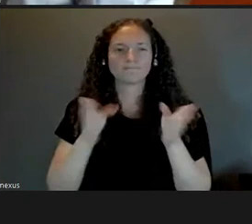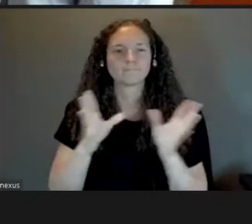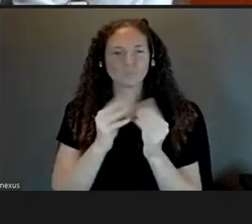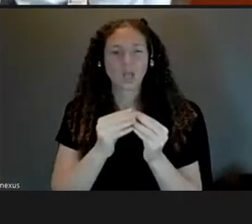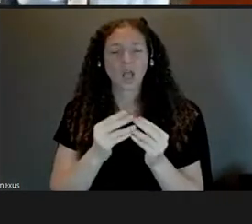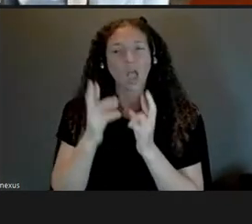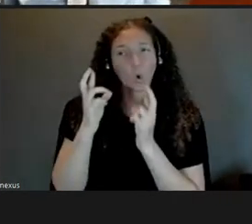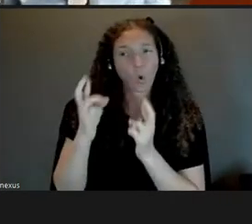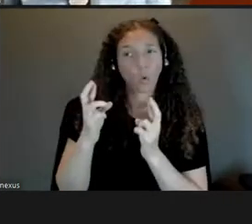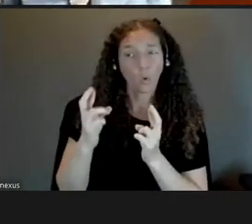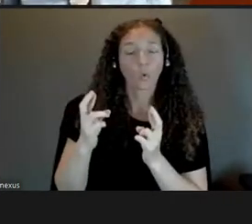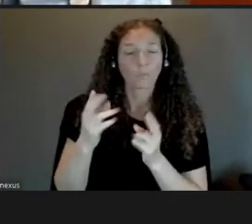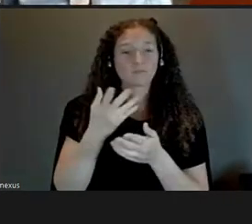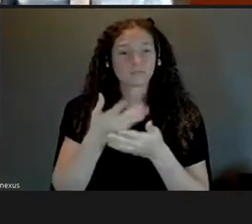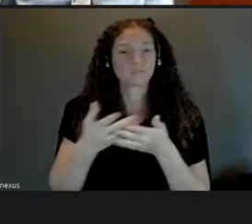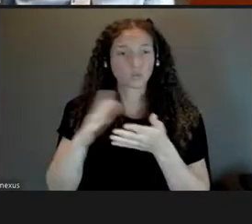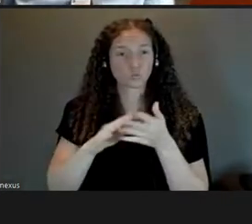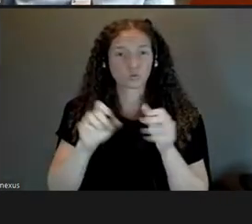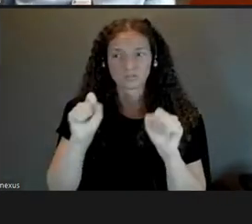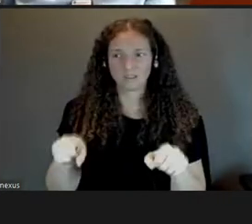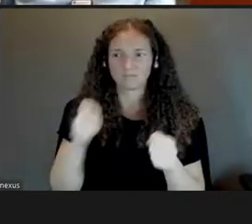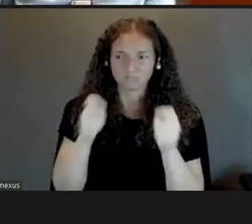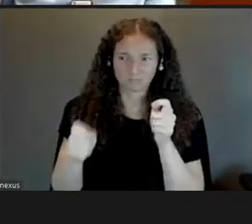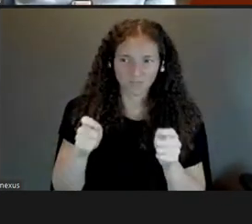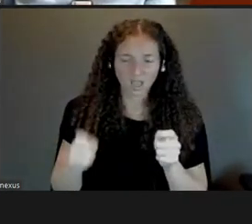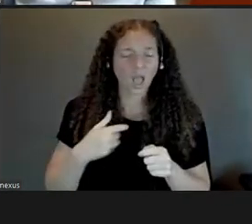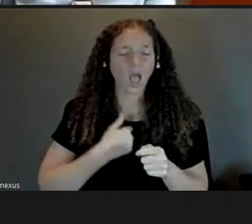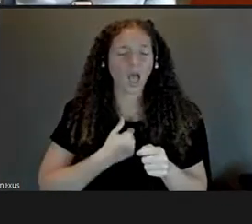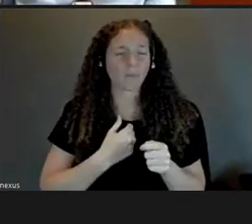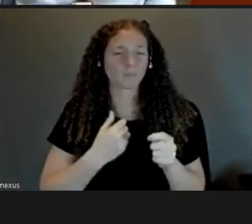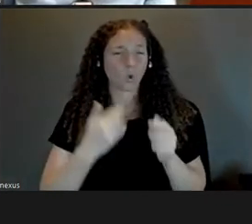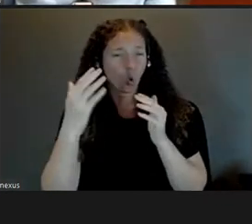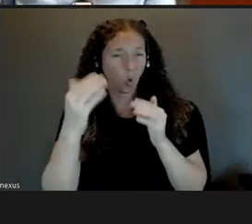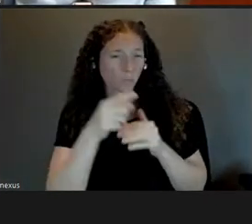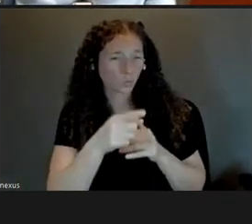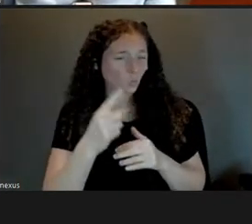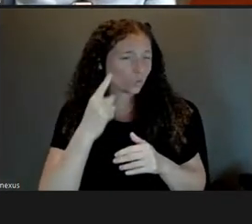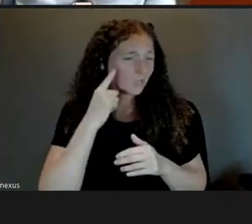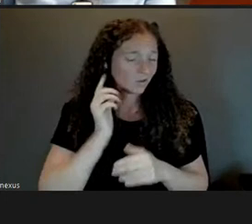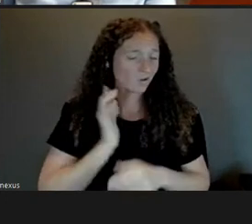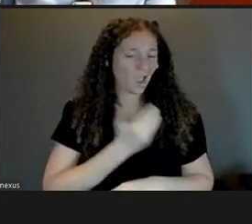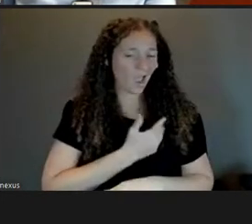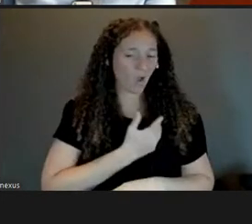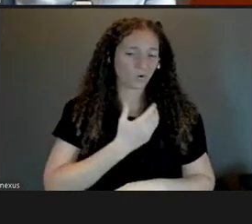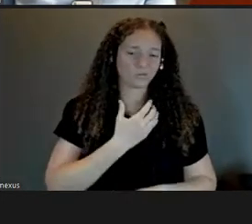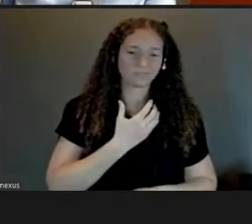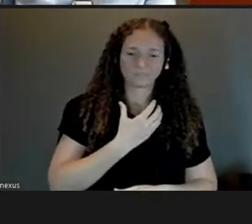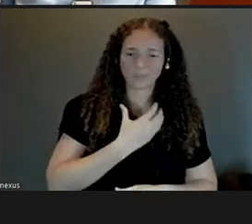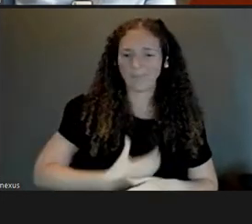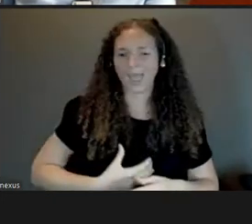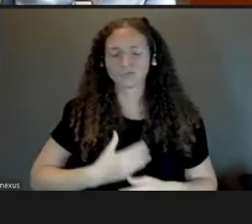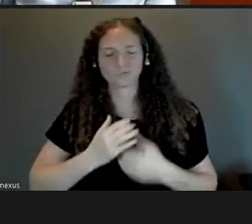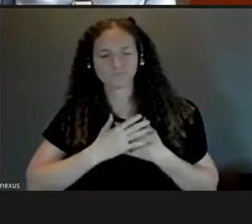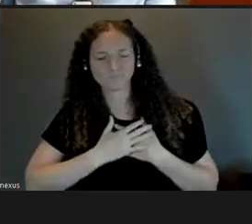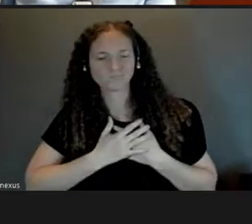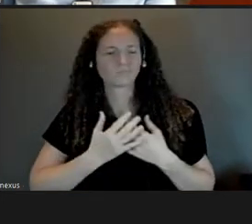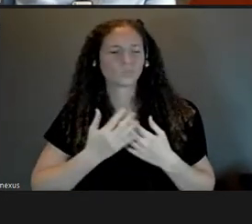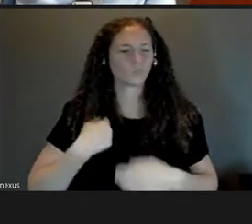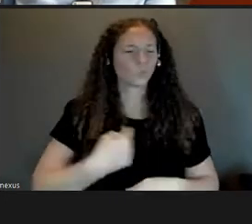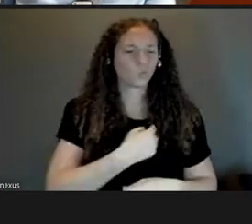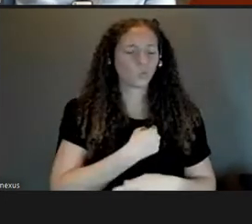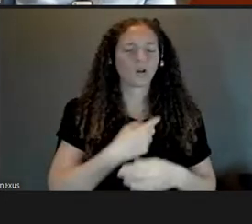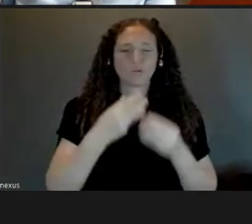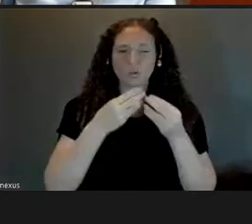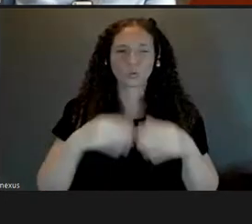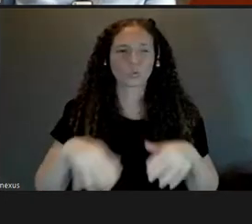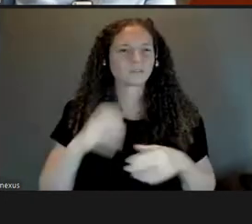Ms. Rinaldi, I hope you hear, you know, the passionate residents of Port Washington, Manhasset, Great Neck, who are losing express trains and